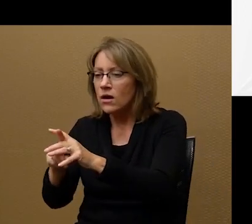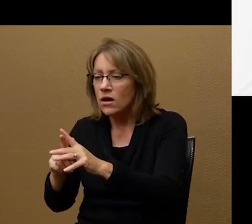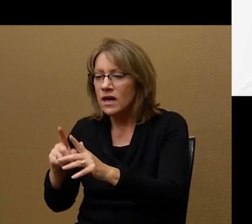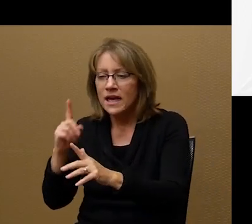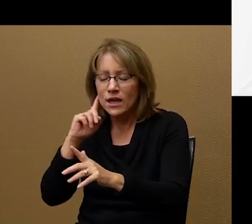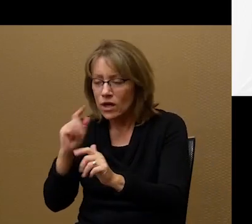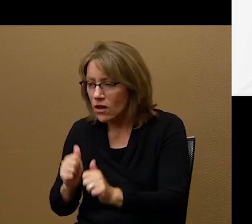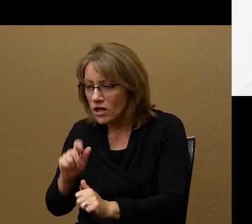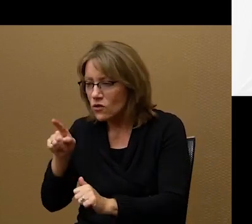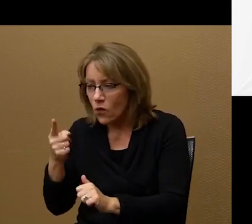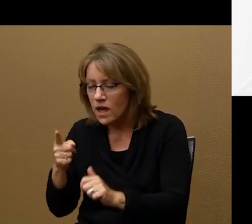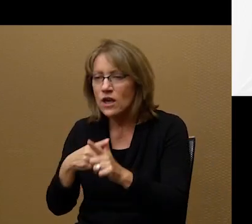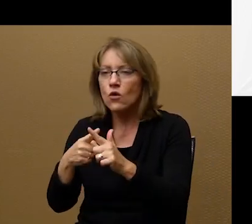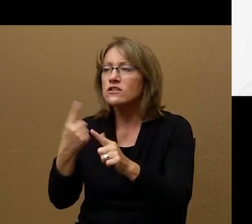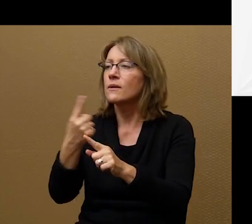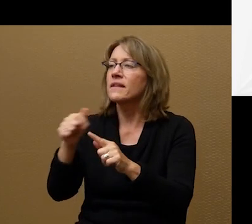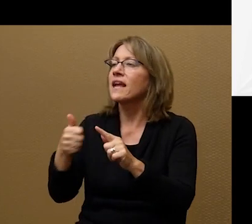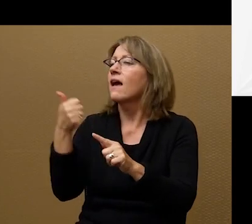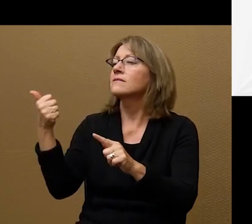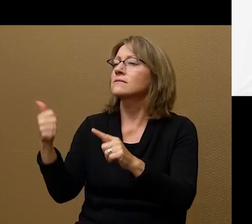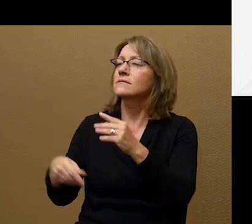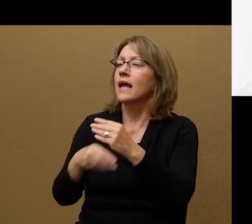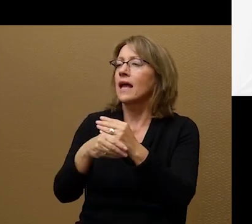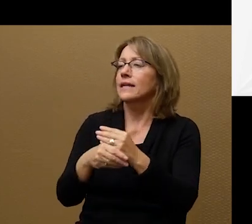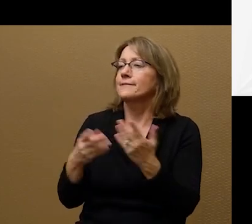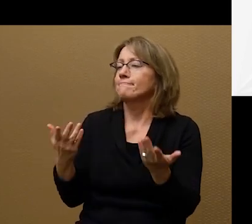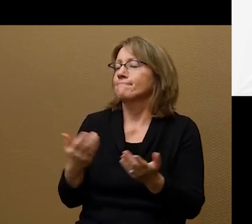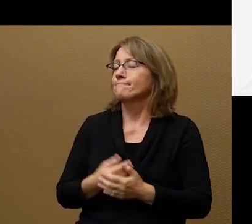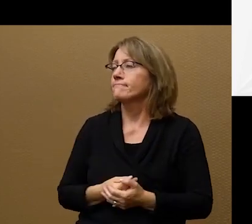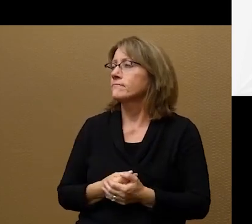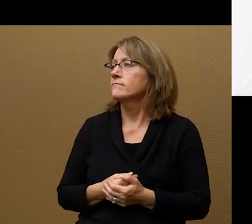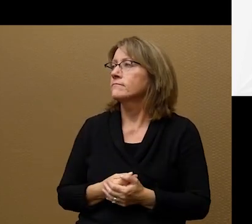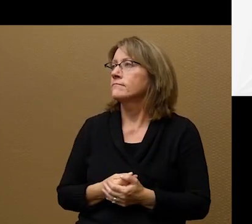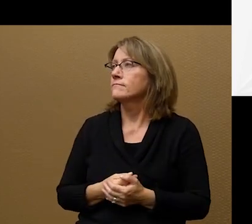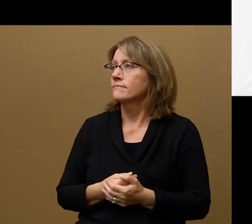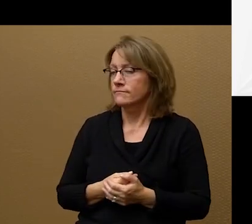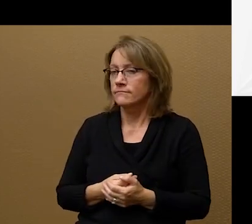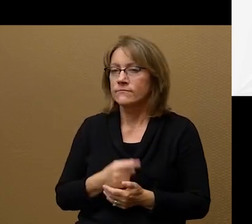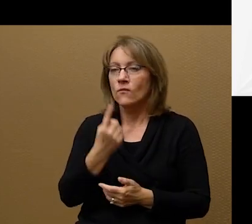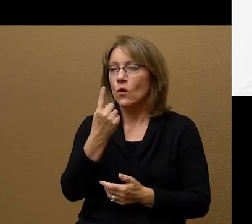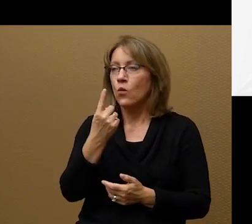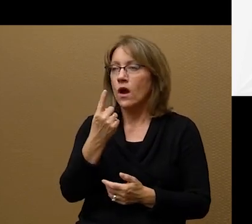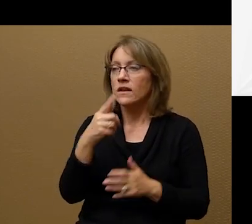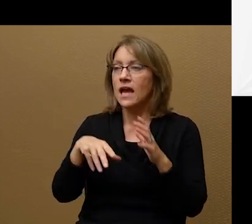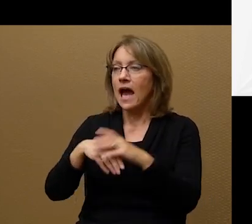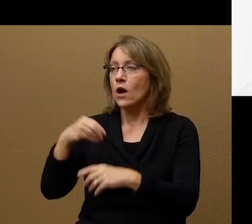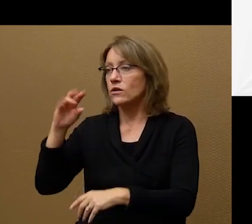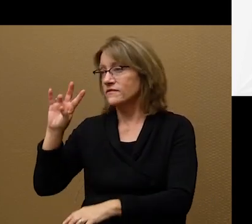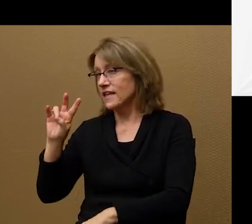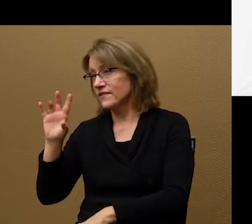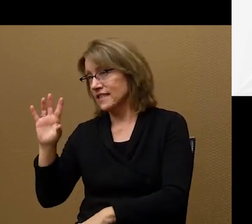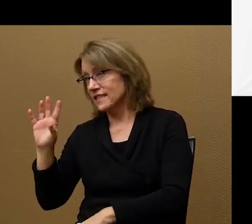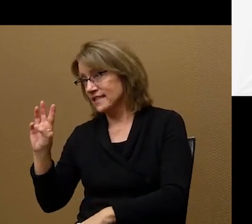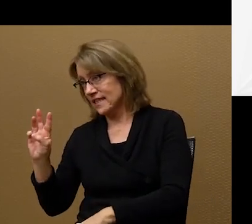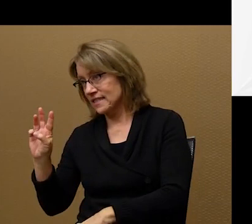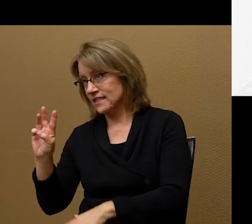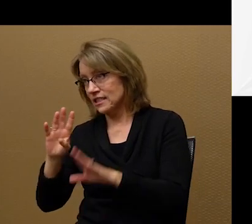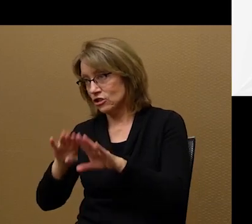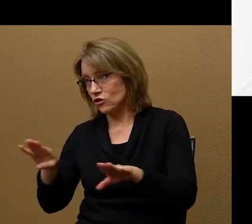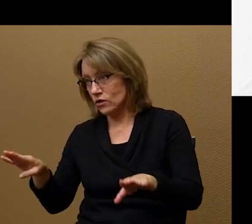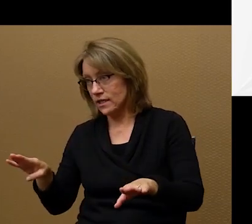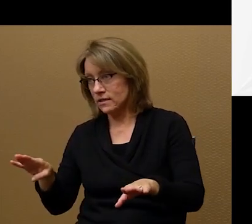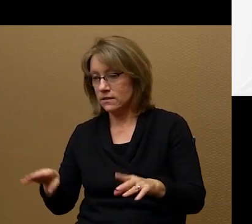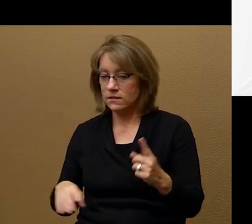else? Then 1 in 76 of these children are receiving